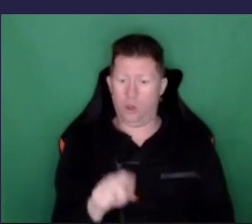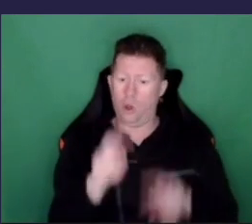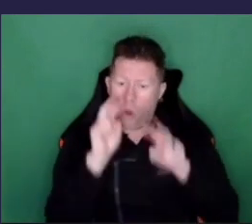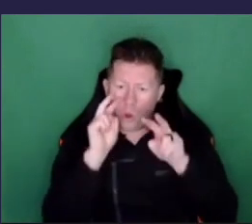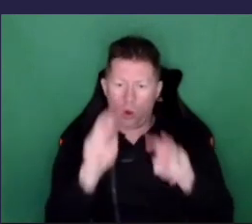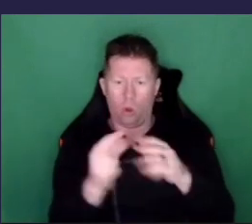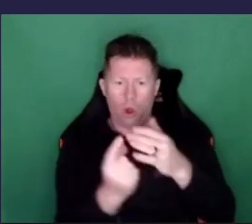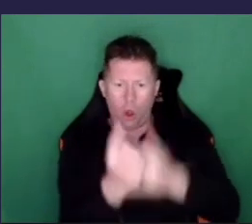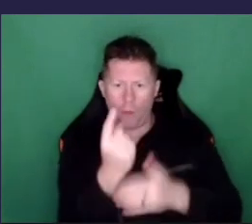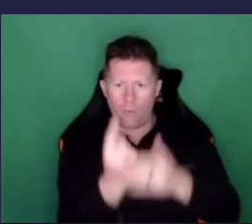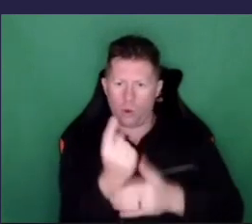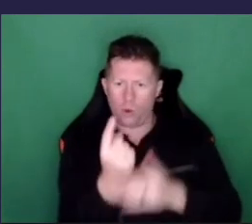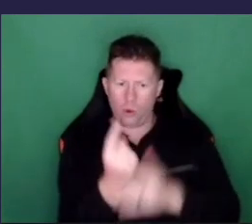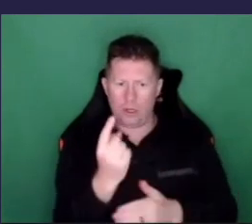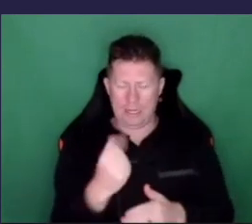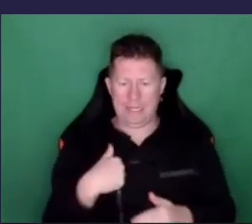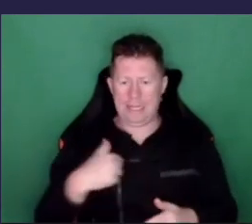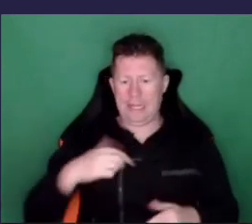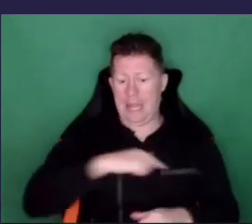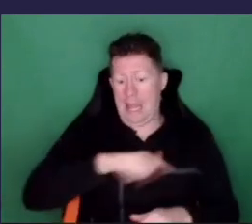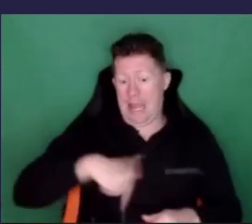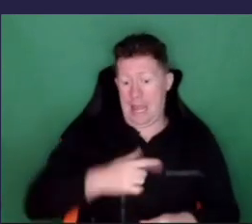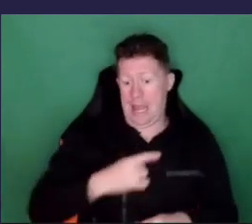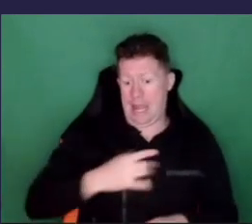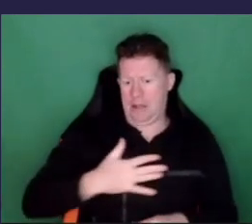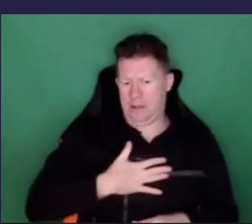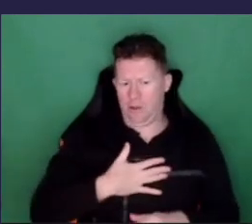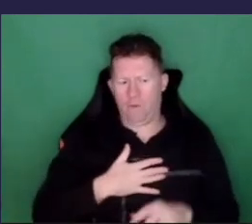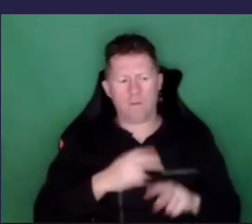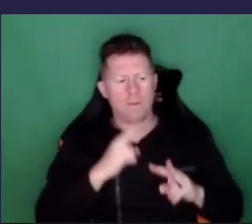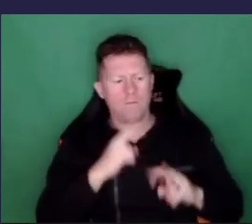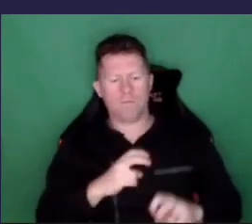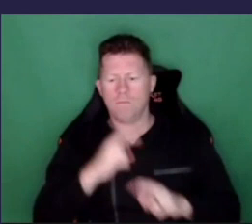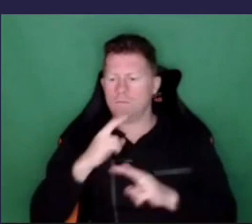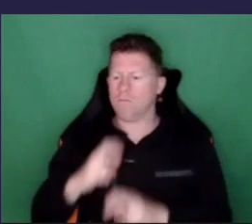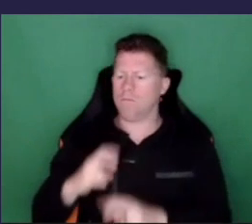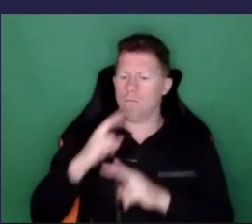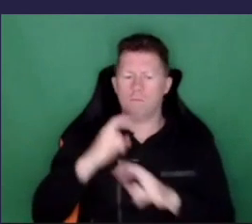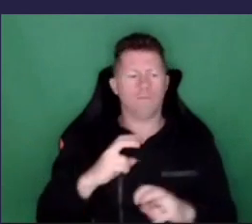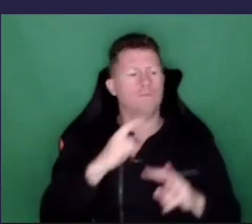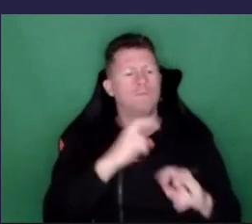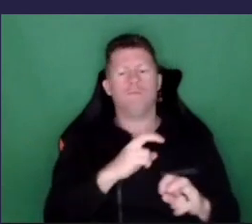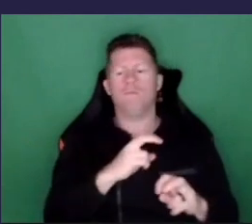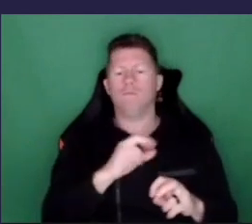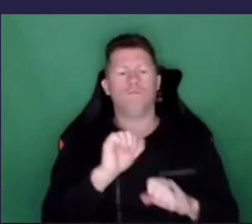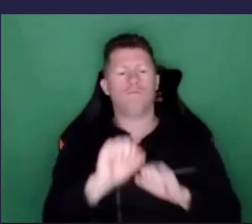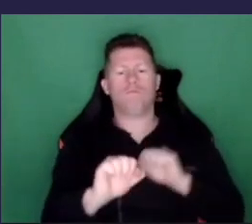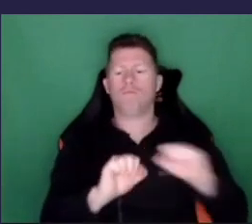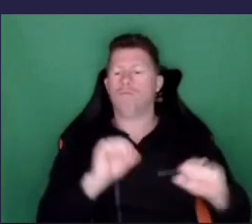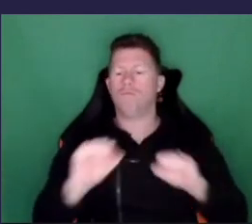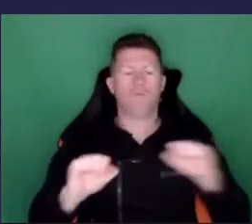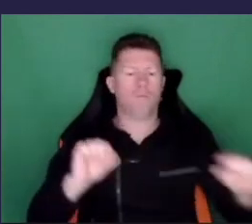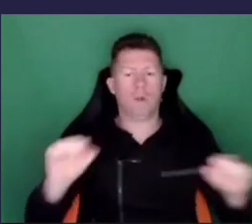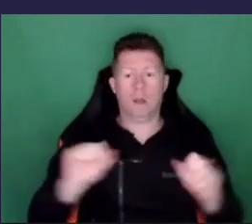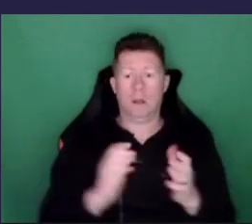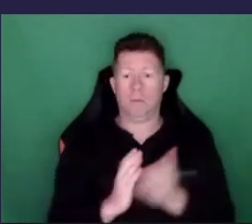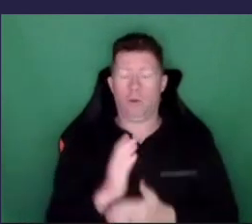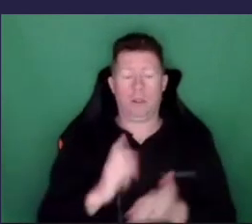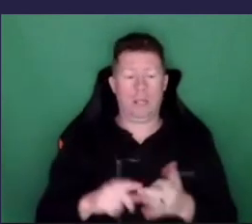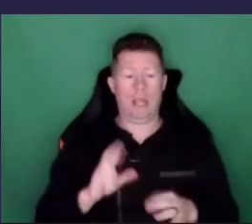opportunities, to do a little bit of homework to figure out, how do things work in this setting? Because if you wear the